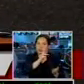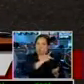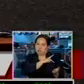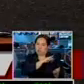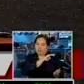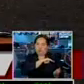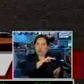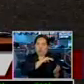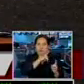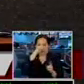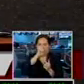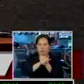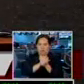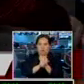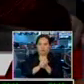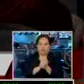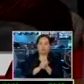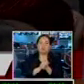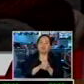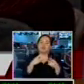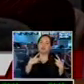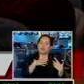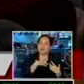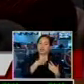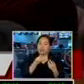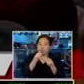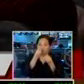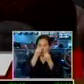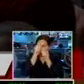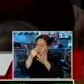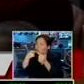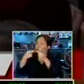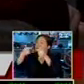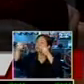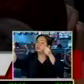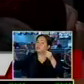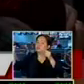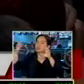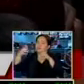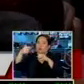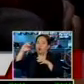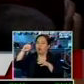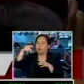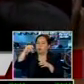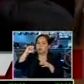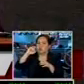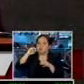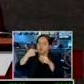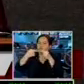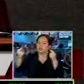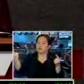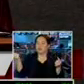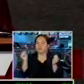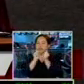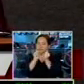convictions. I would like to remind the opposing sides, my colleagues, as